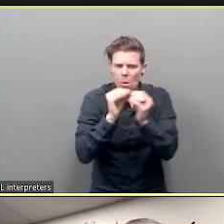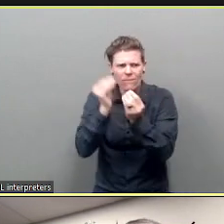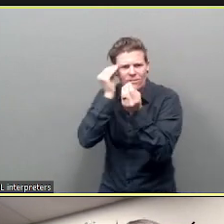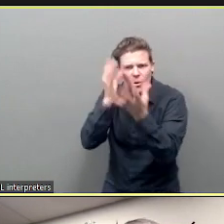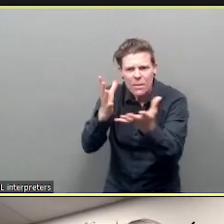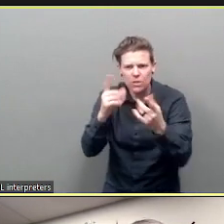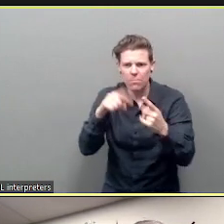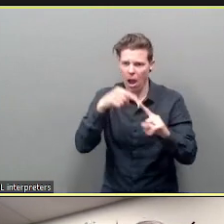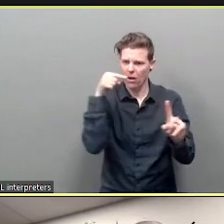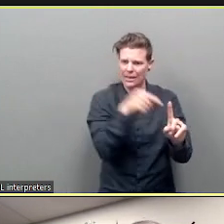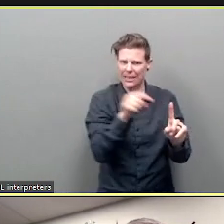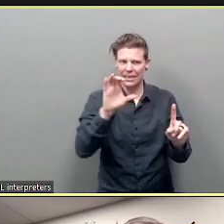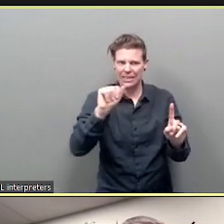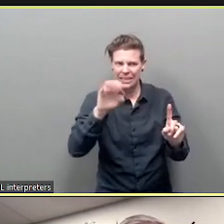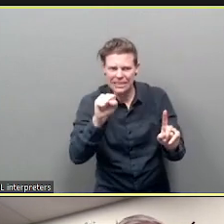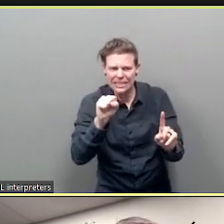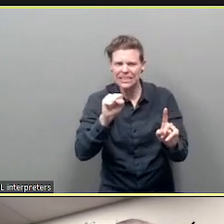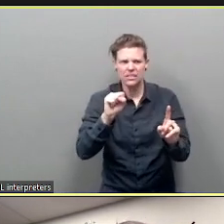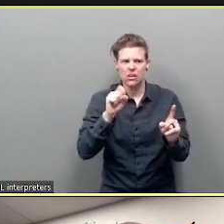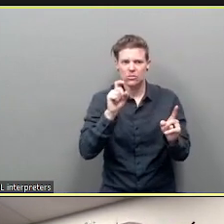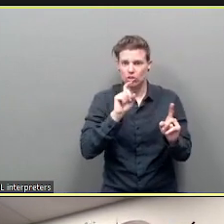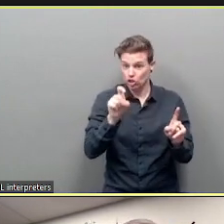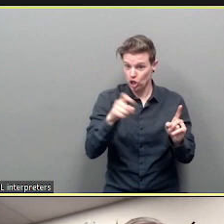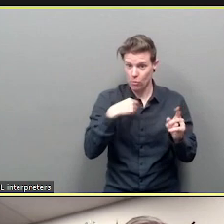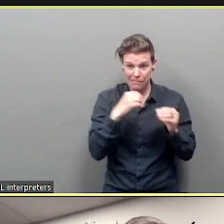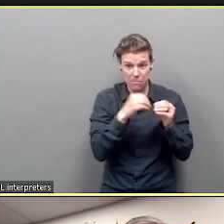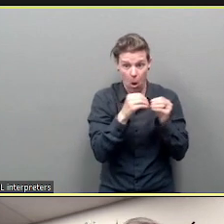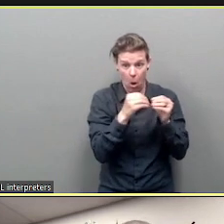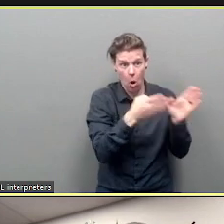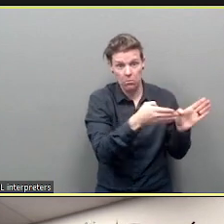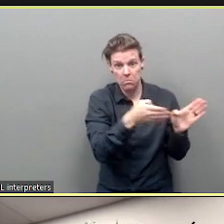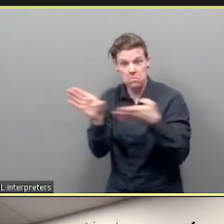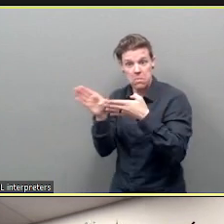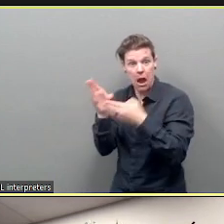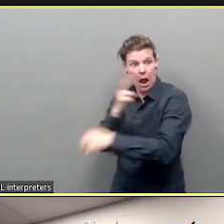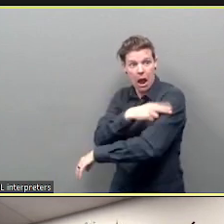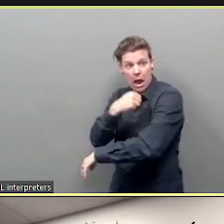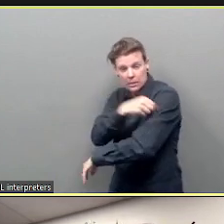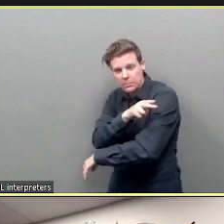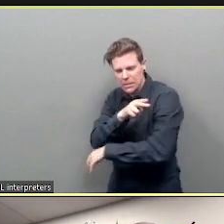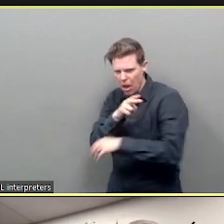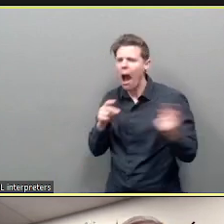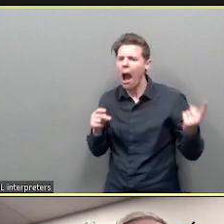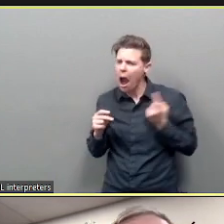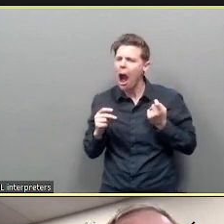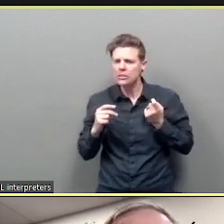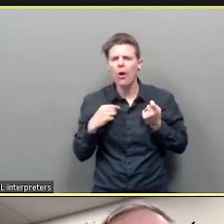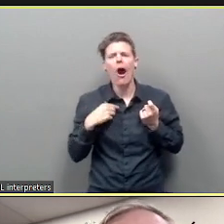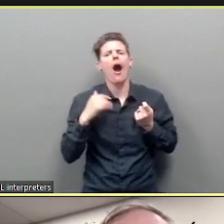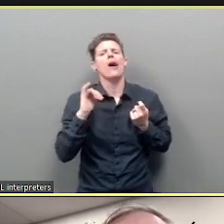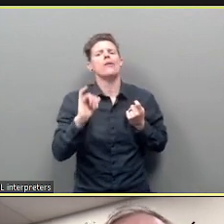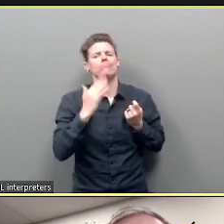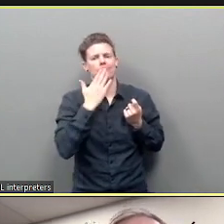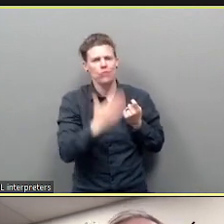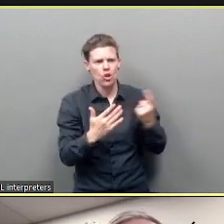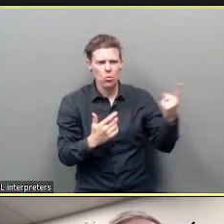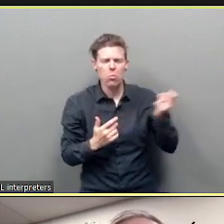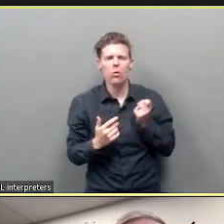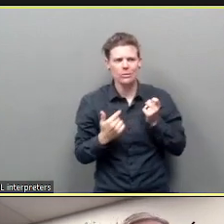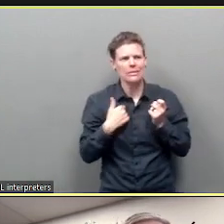question. I can tell you that I've been focused almost exclusively on hospitalizations since August when we